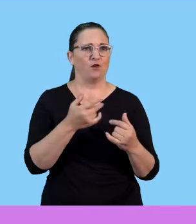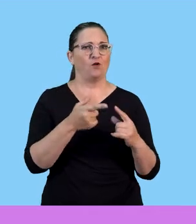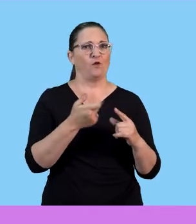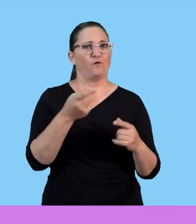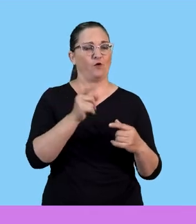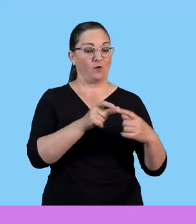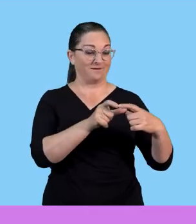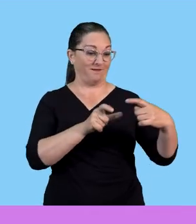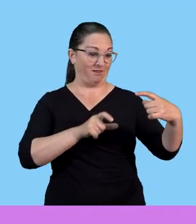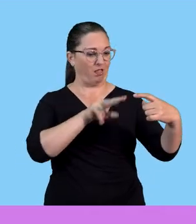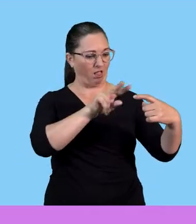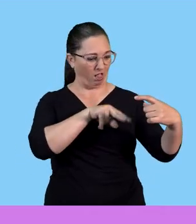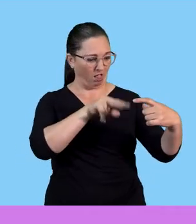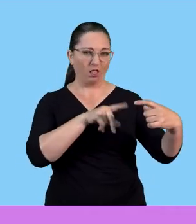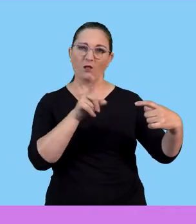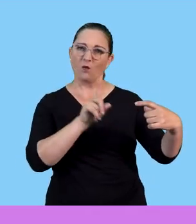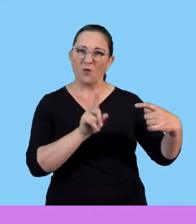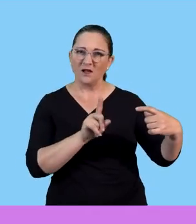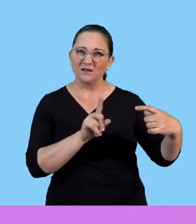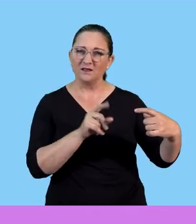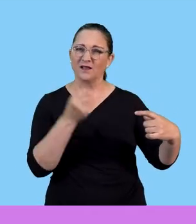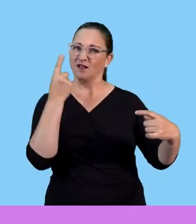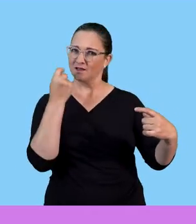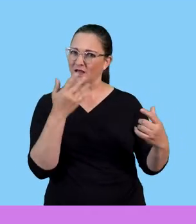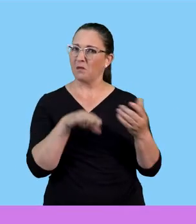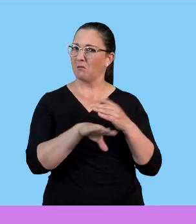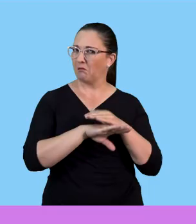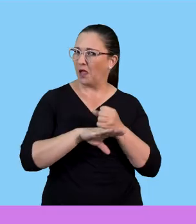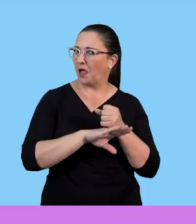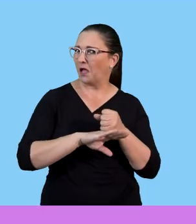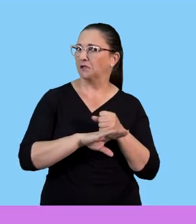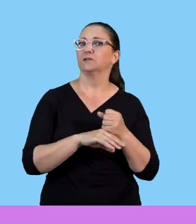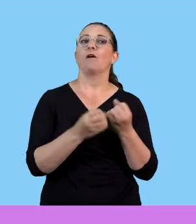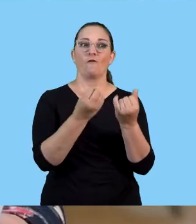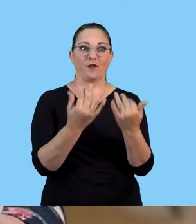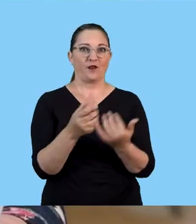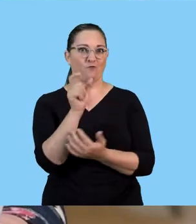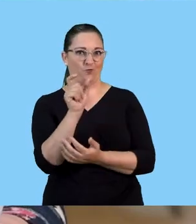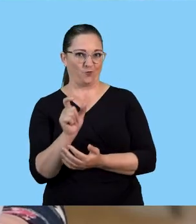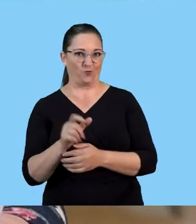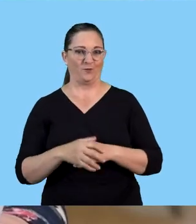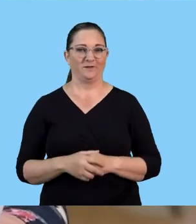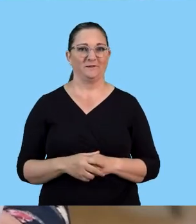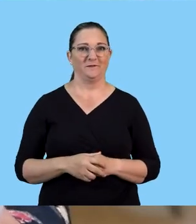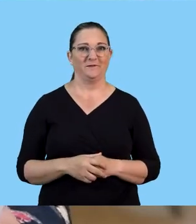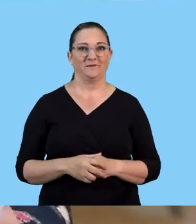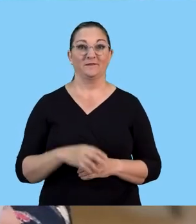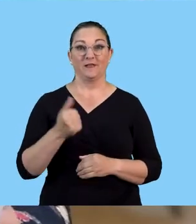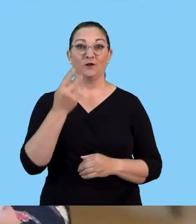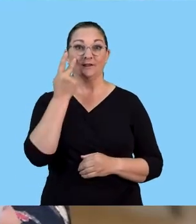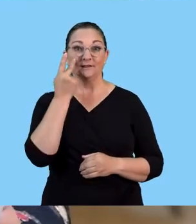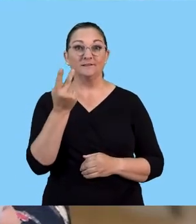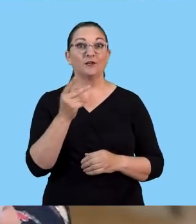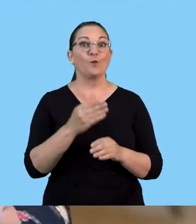till slip and be able to understand basic financial vocabulary. Let's